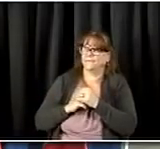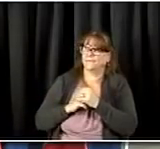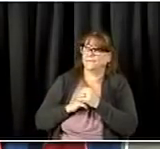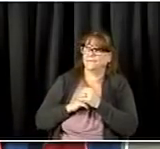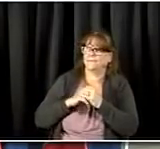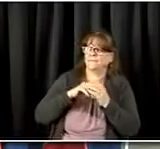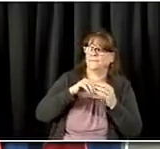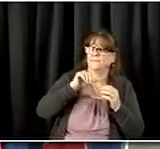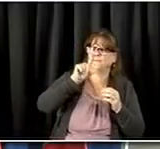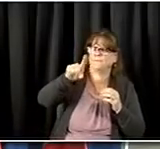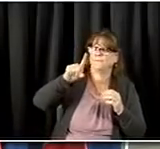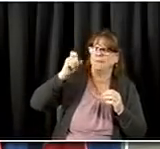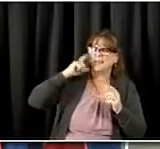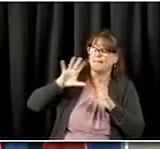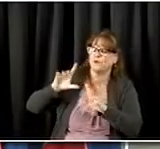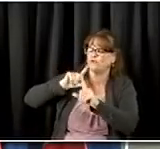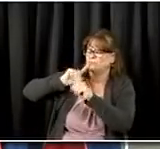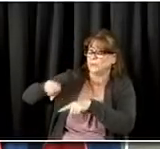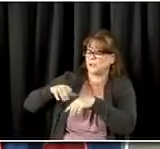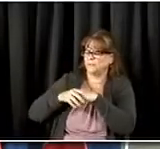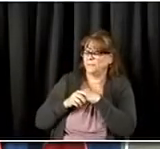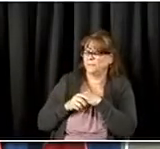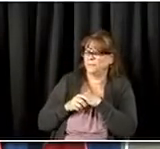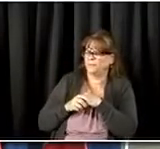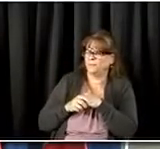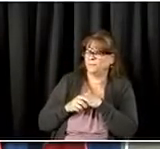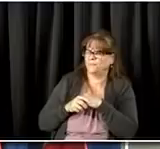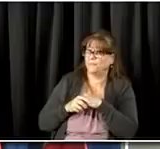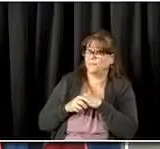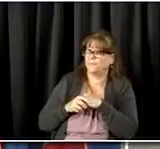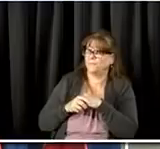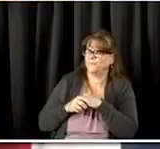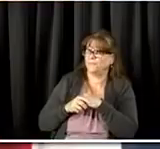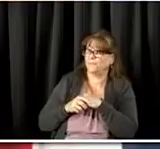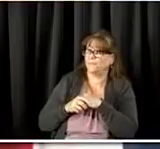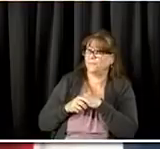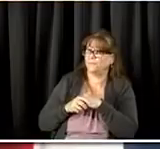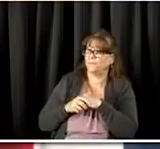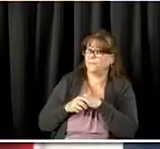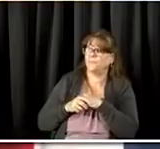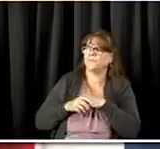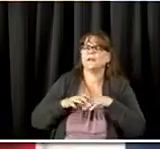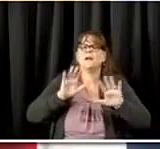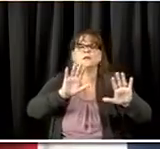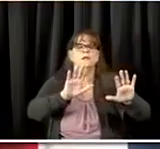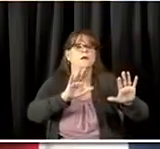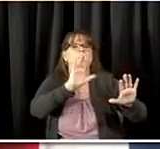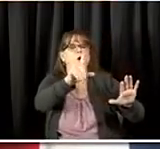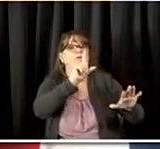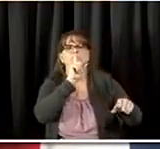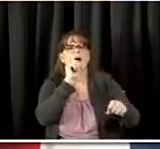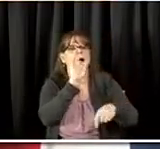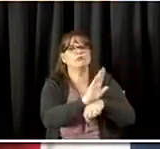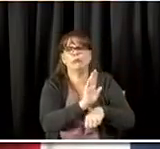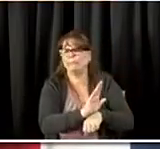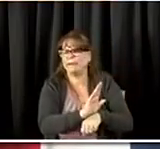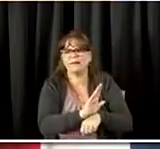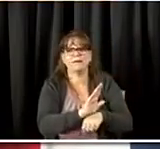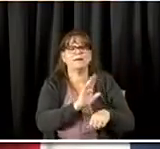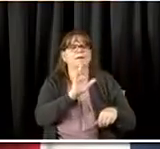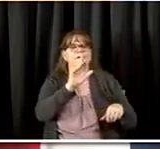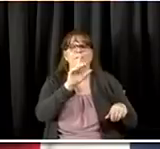Yes, thank you for the question. So absolutely, the plans around this coordination of transfers in the state really is